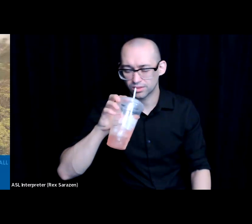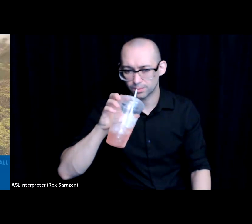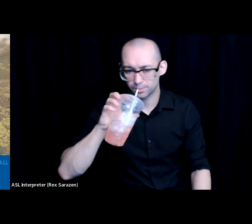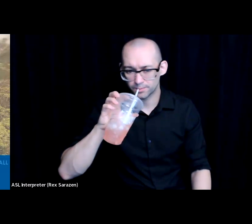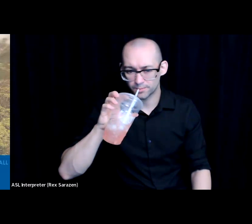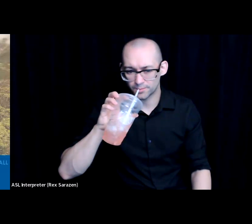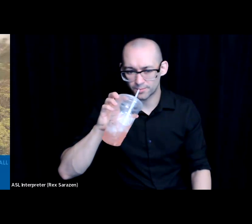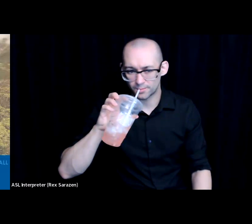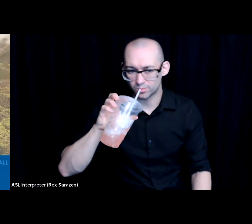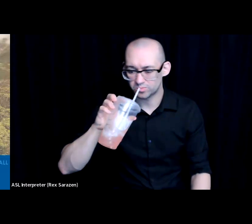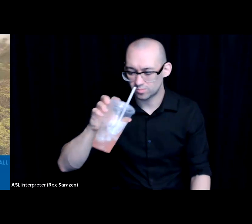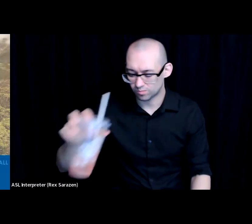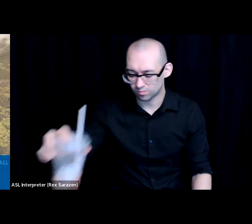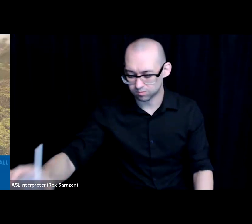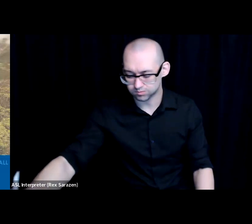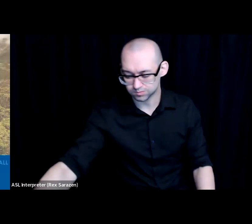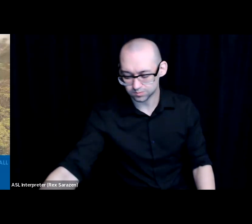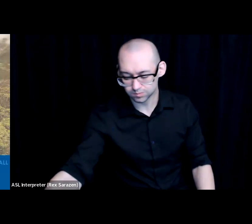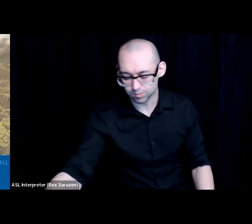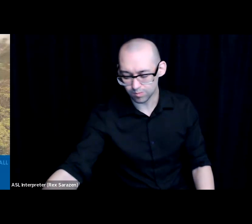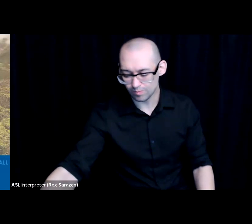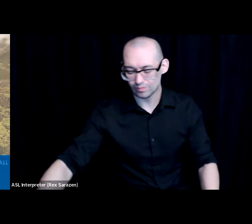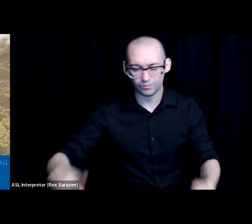back these slides? And